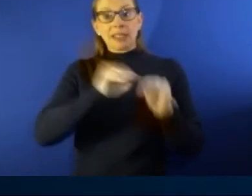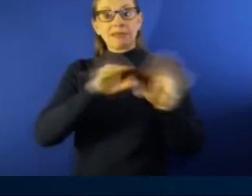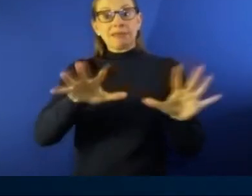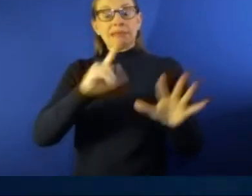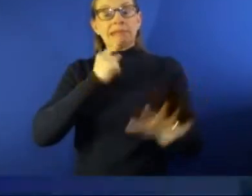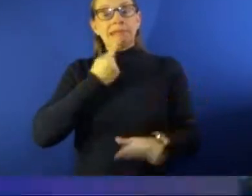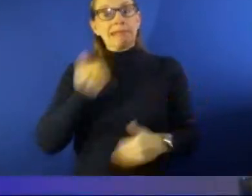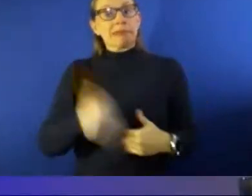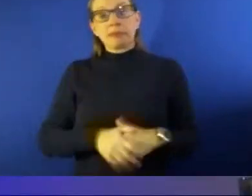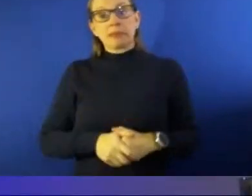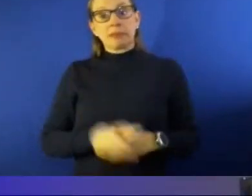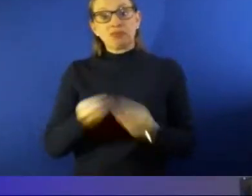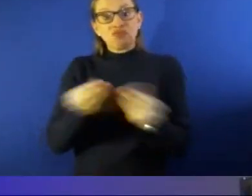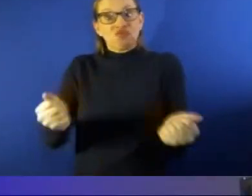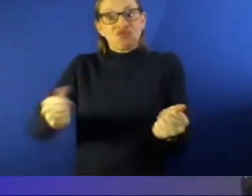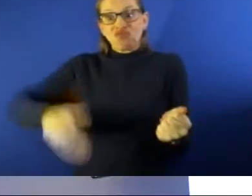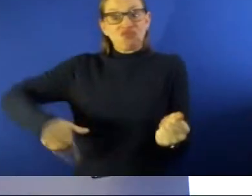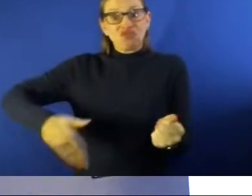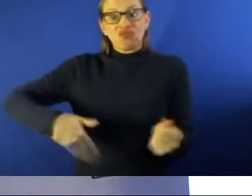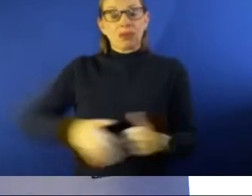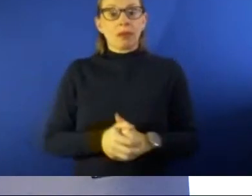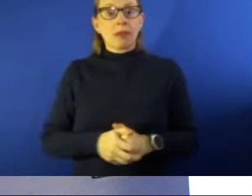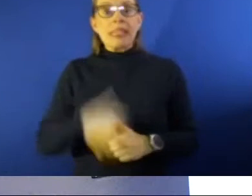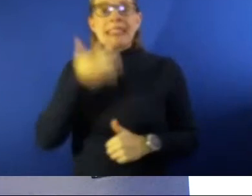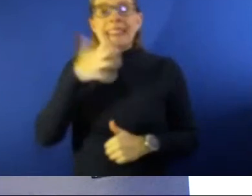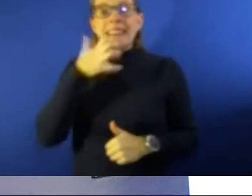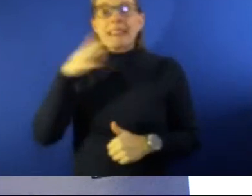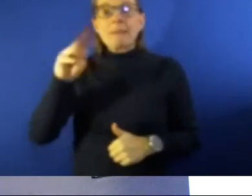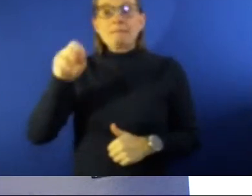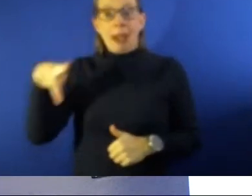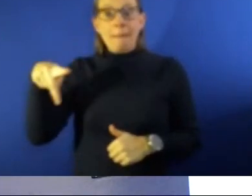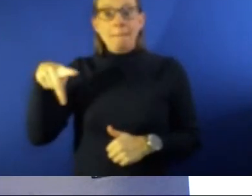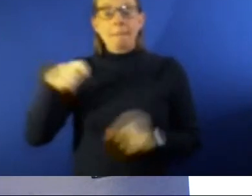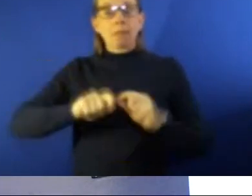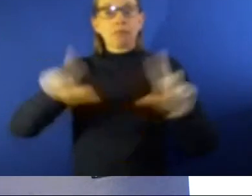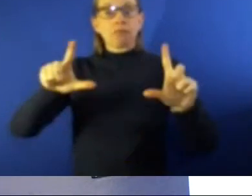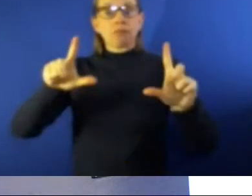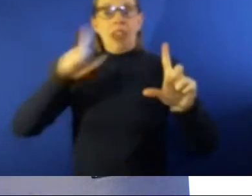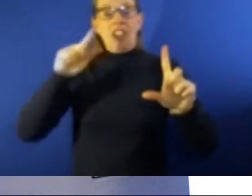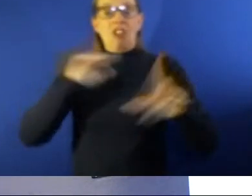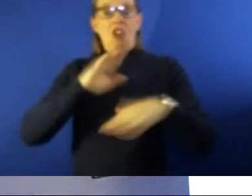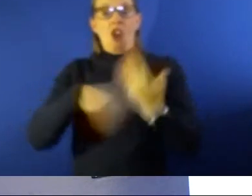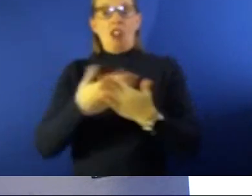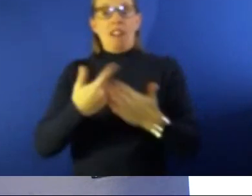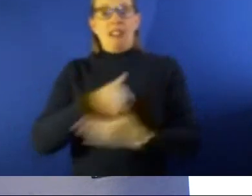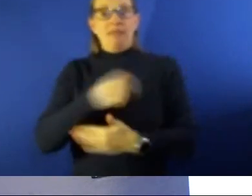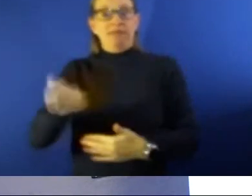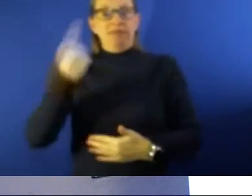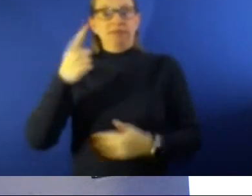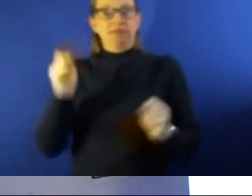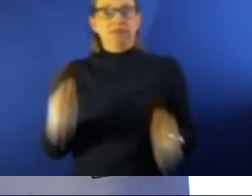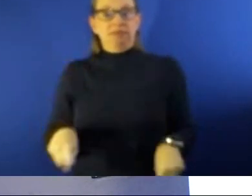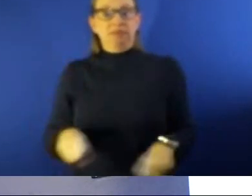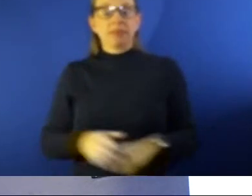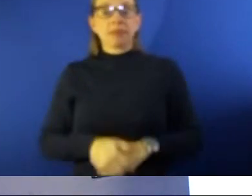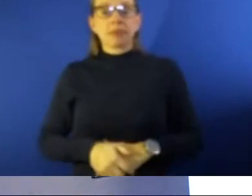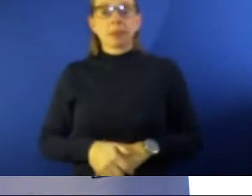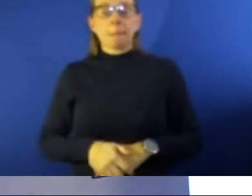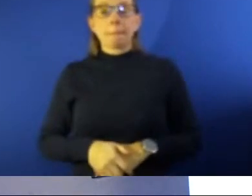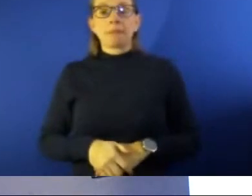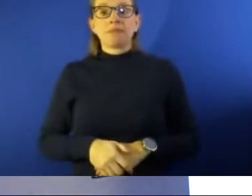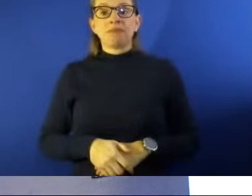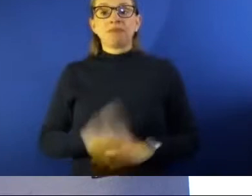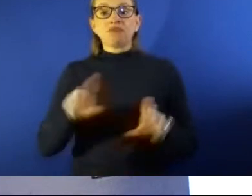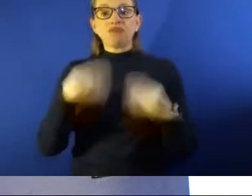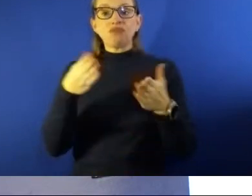yet. We're not there yet. I want to pull up the heat map. That's something I think that all of us can understand. It gives a big scope here because I want to understand when you talk about